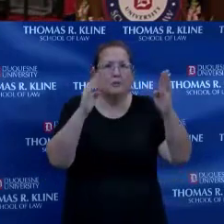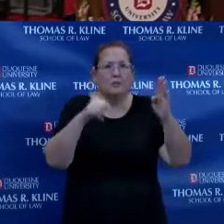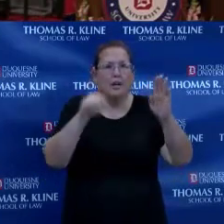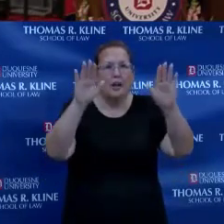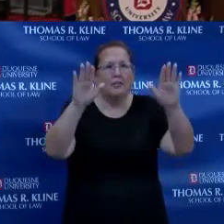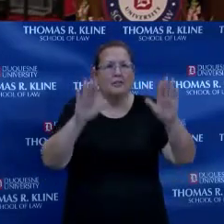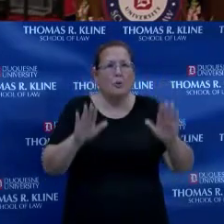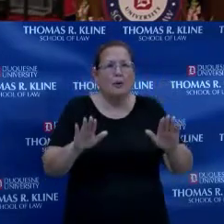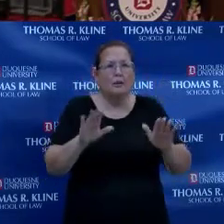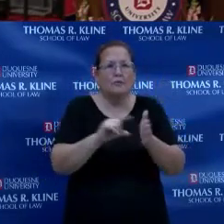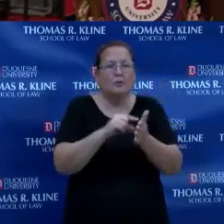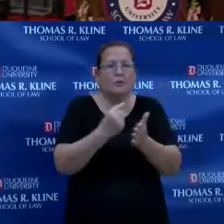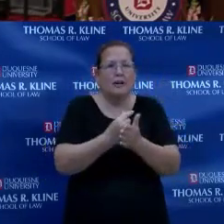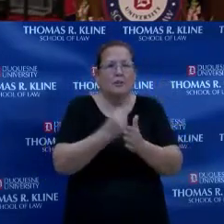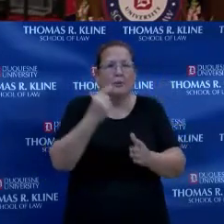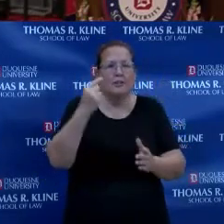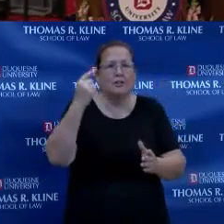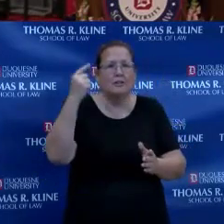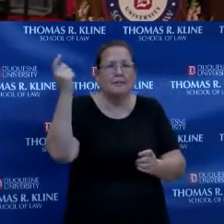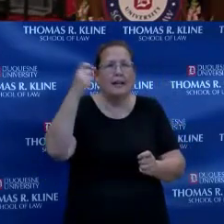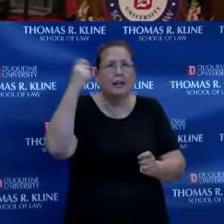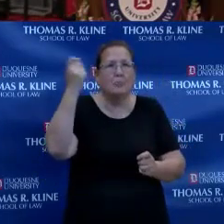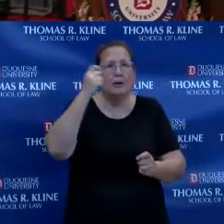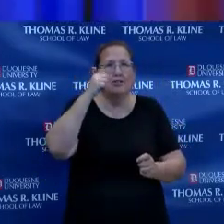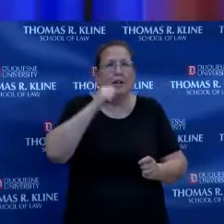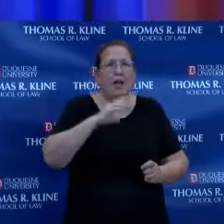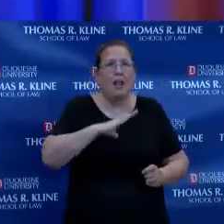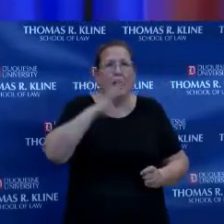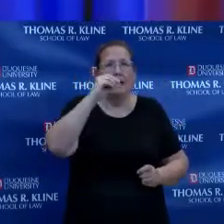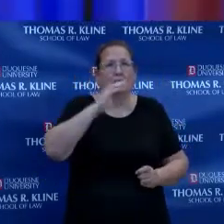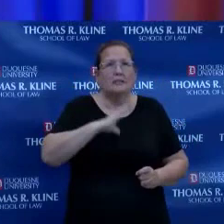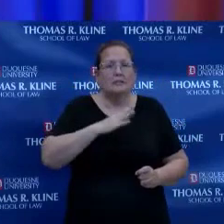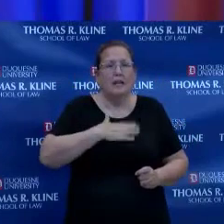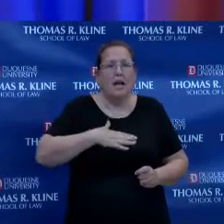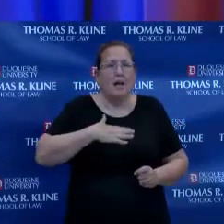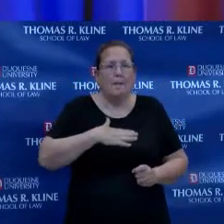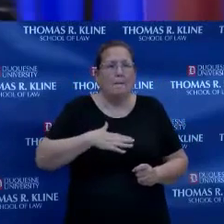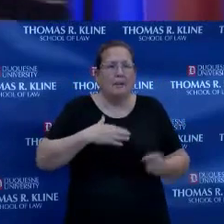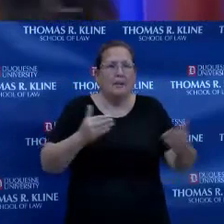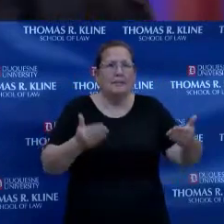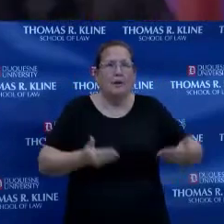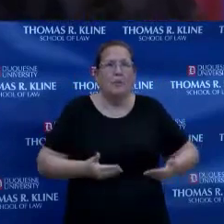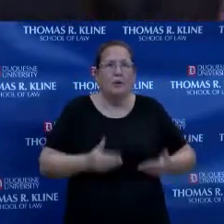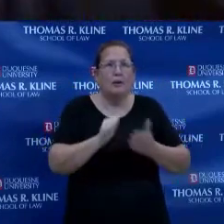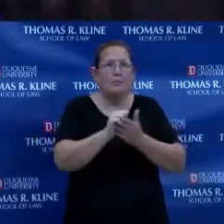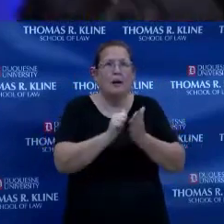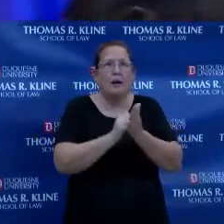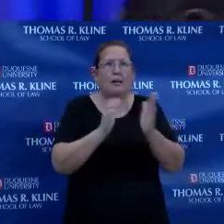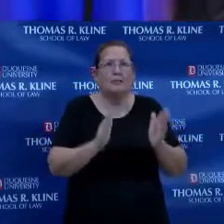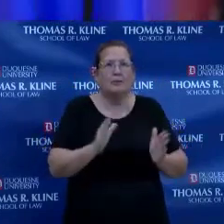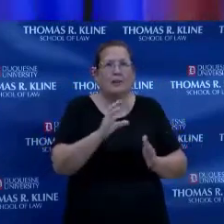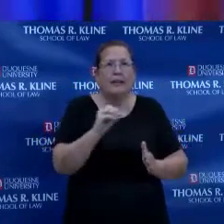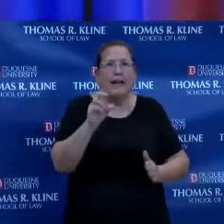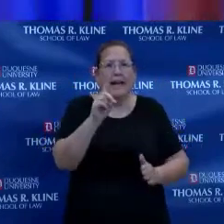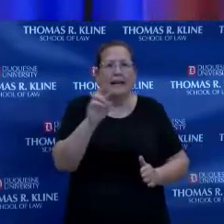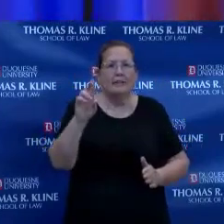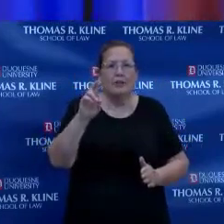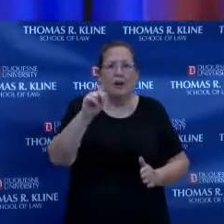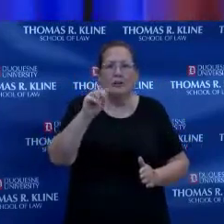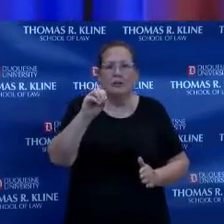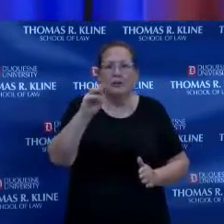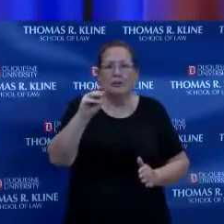commencement celebration. Ladies and gentlemen, graduates, please welcome our special guest, attorney and now doctor, Tom